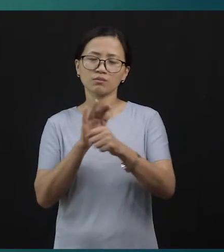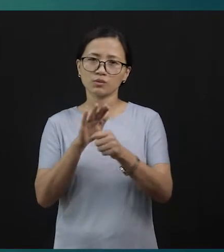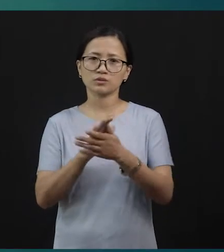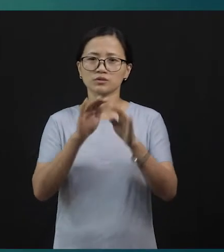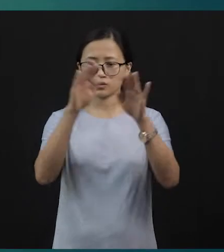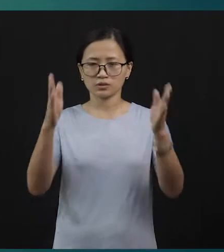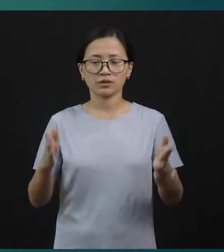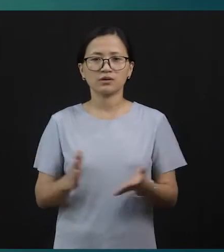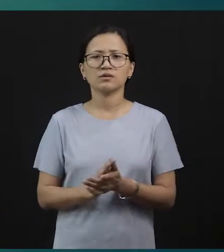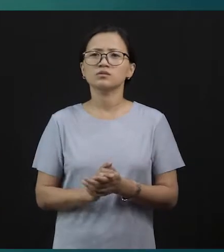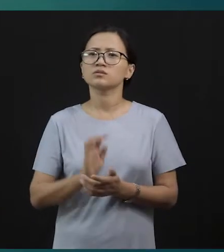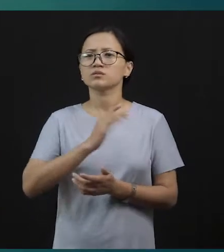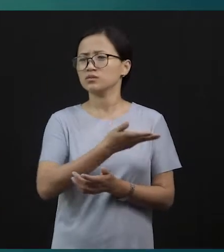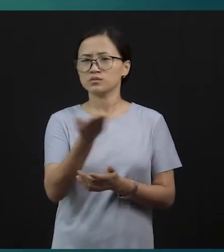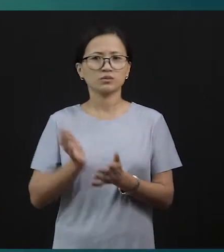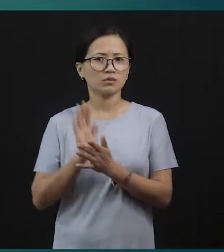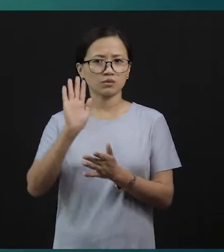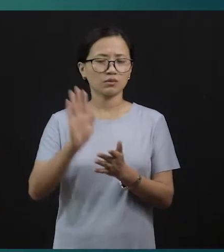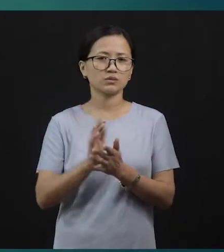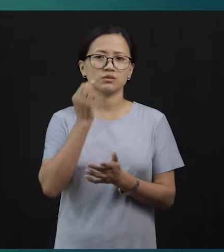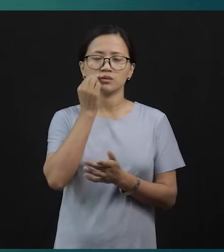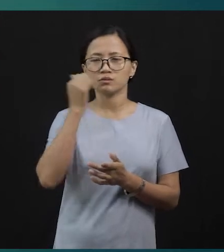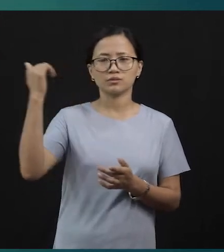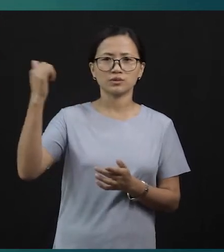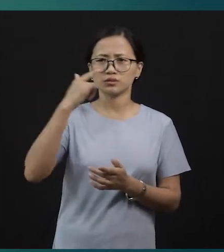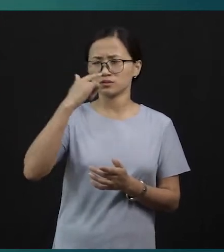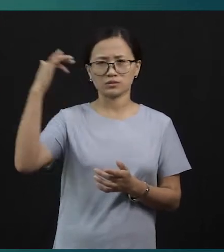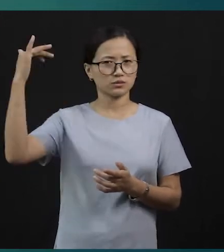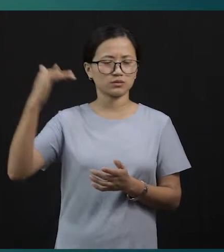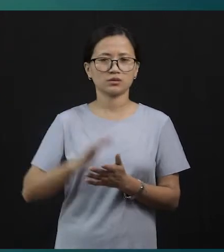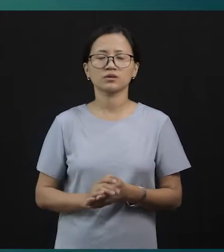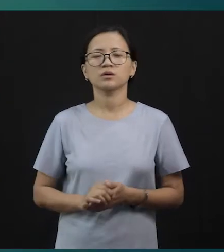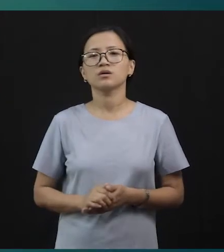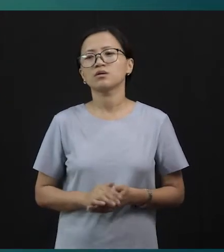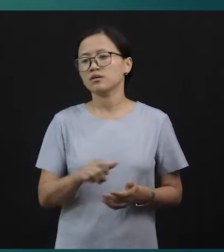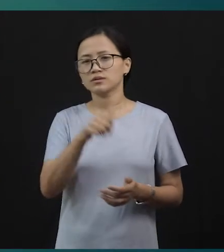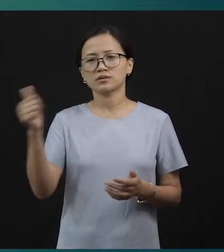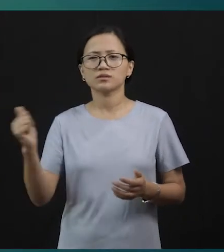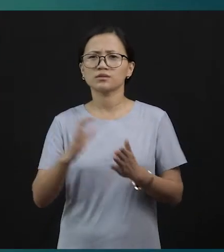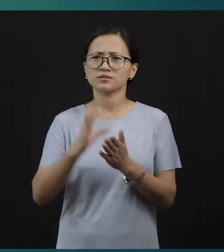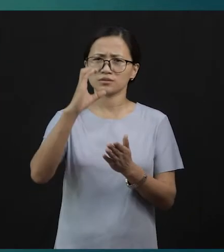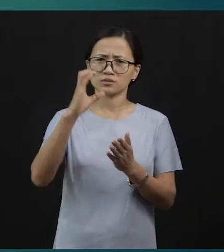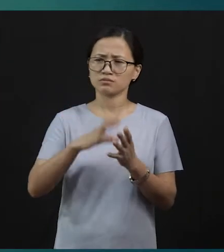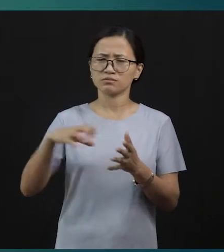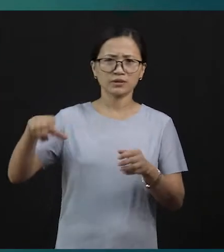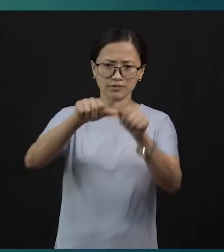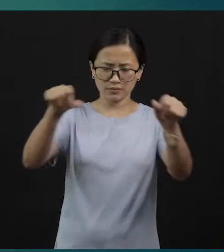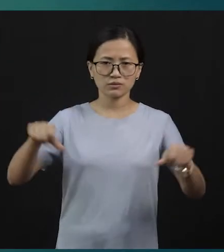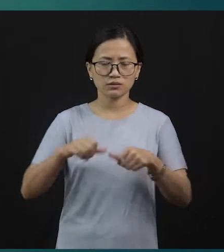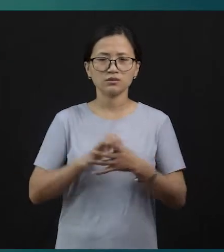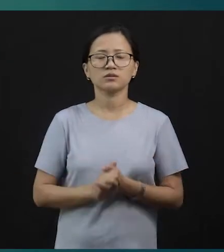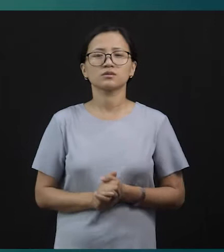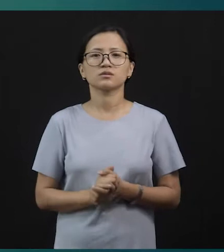your brother, sister, or someone that lives away from your town or even in another colony. It does not have to be in another